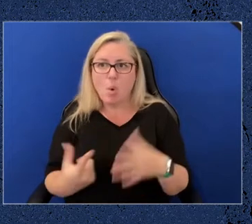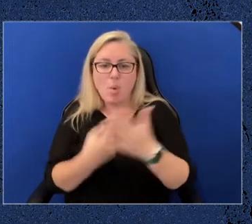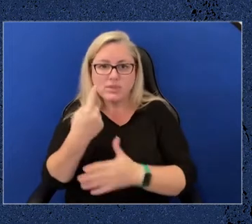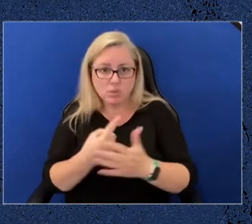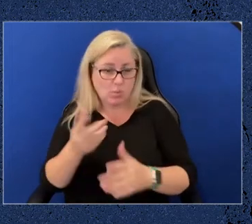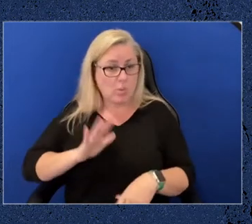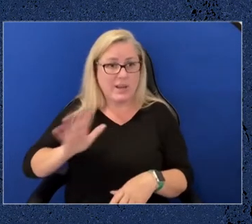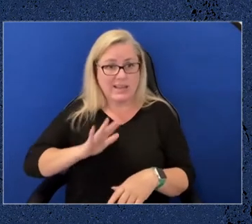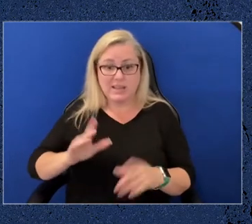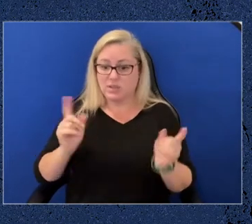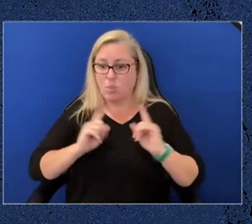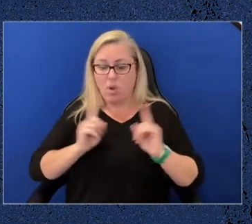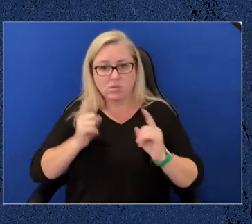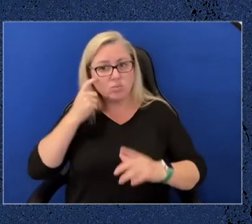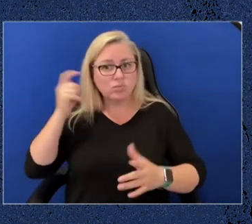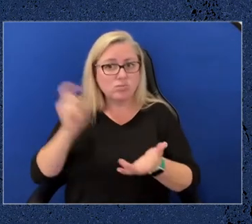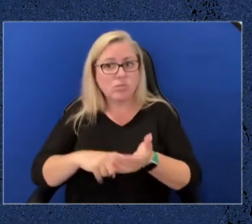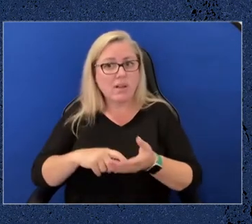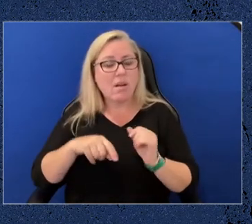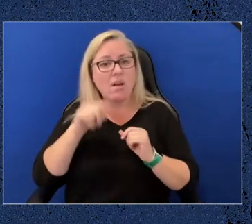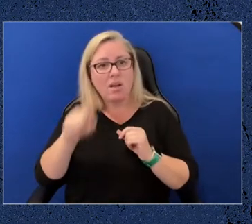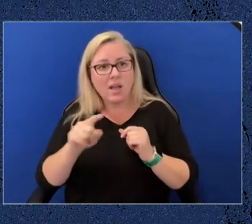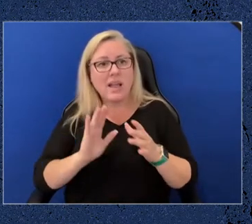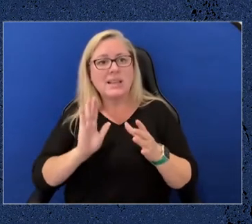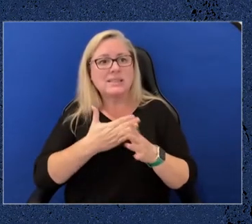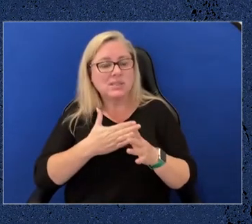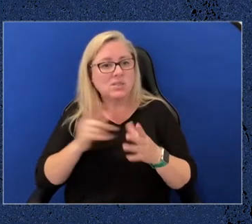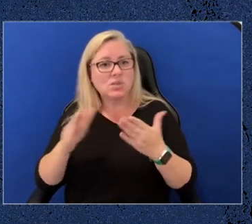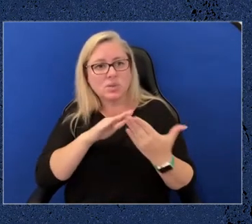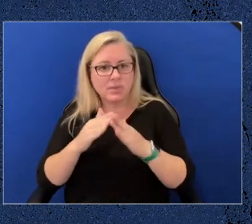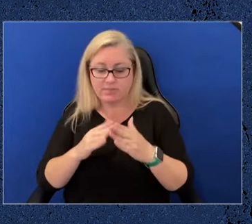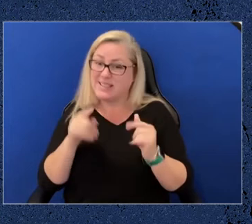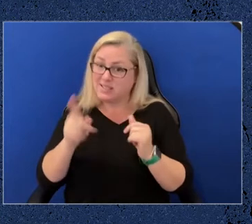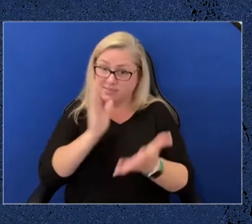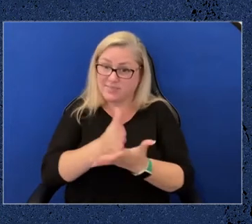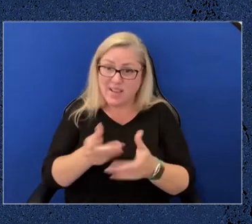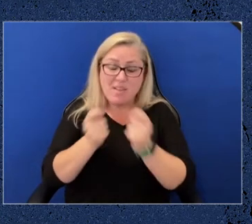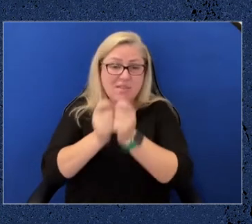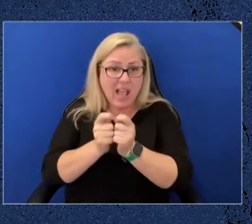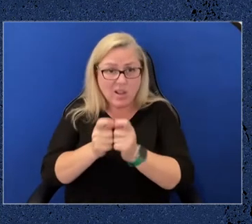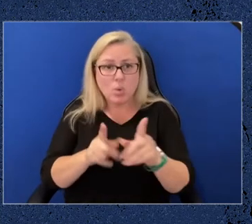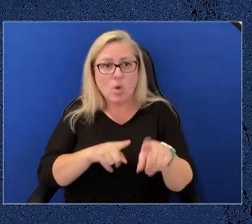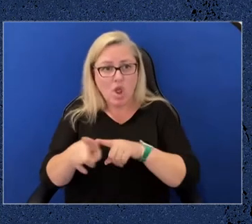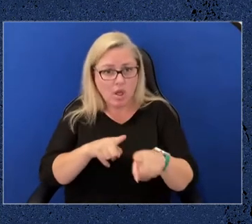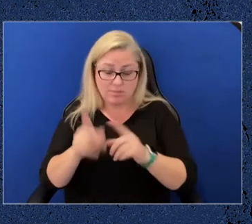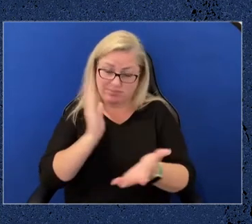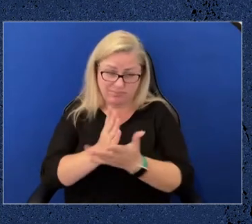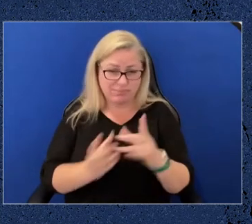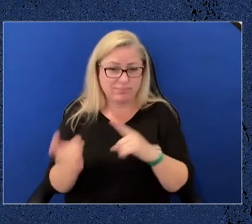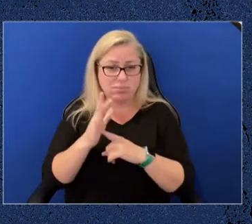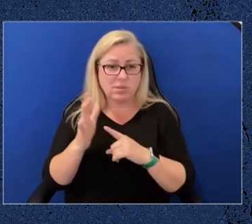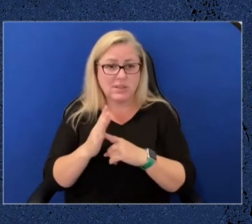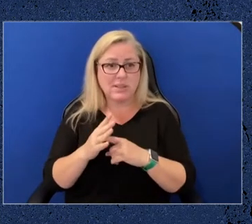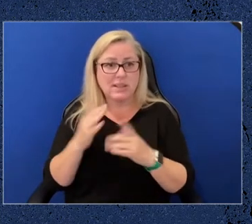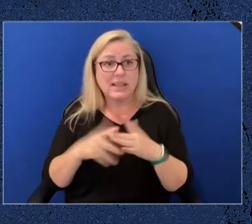do is recognise that Indigenous communities value learning. It's actually really fundamental. And if you're in an oral